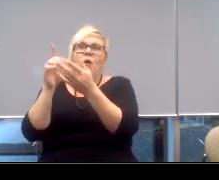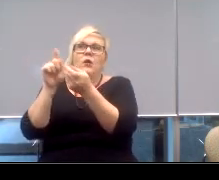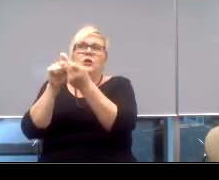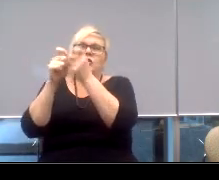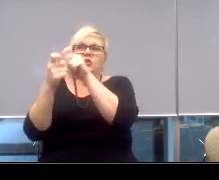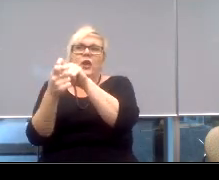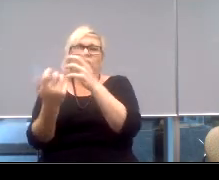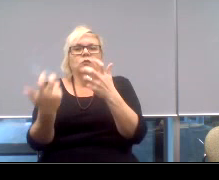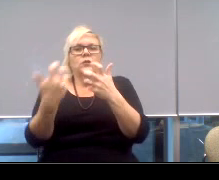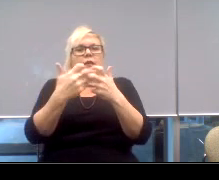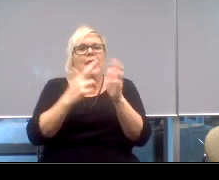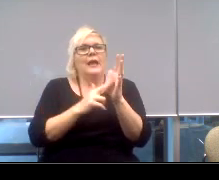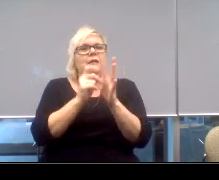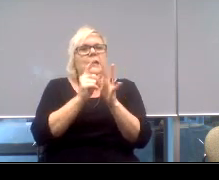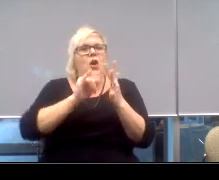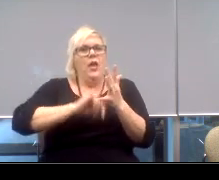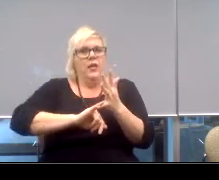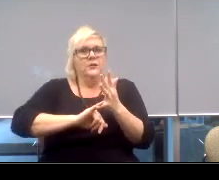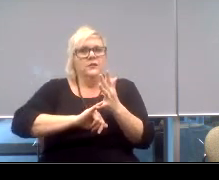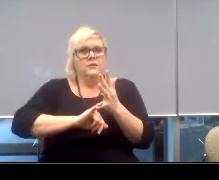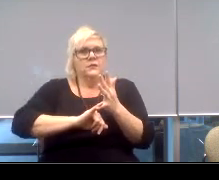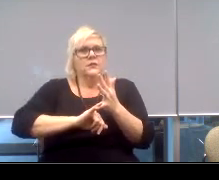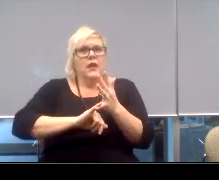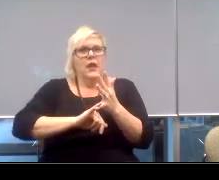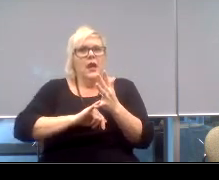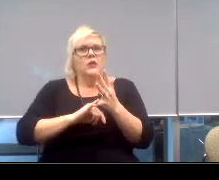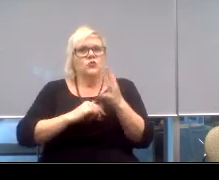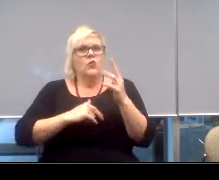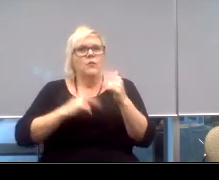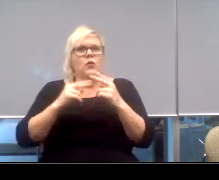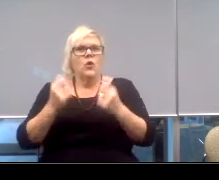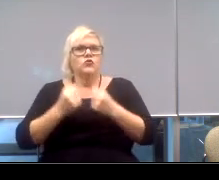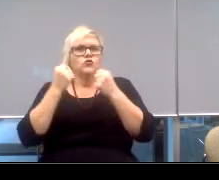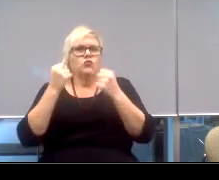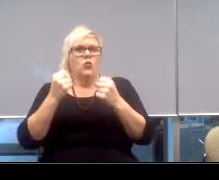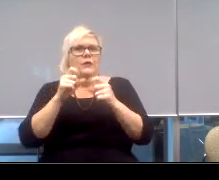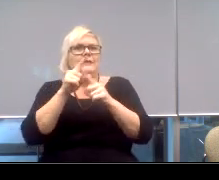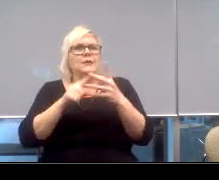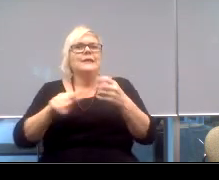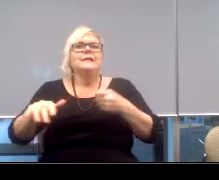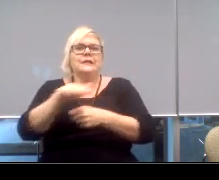to success, and building a sustainable sector.